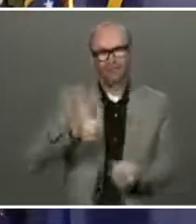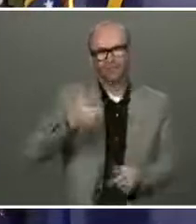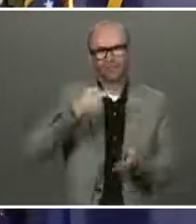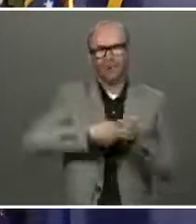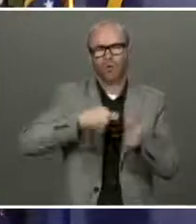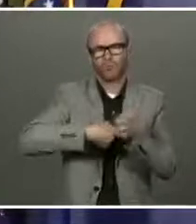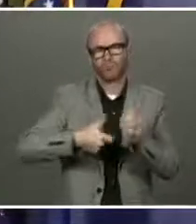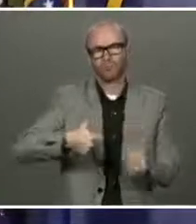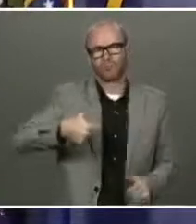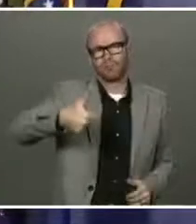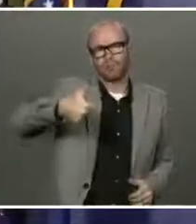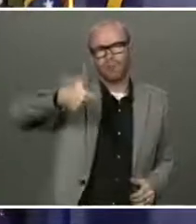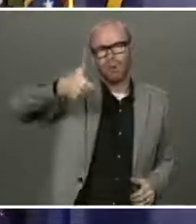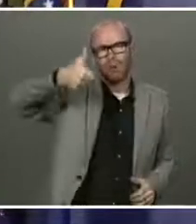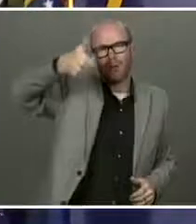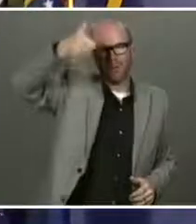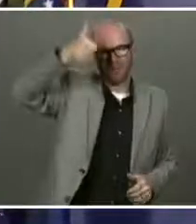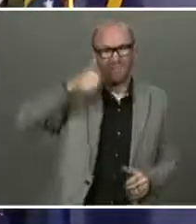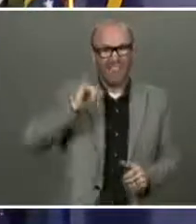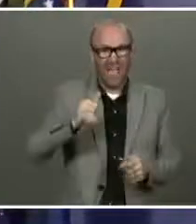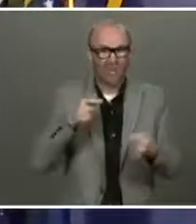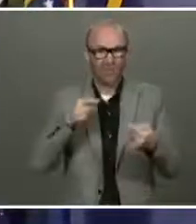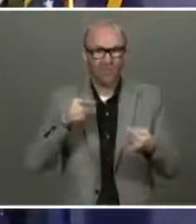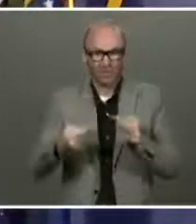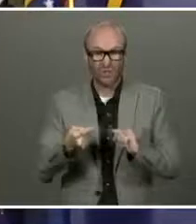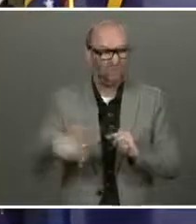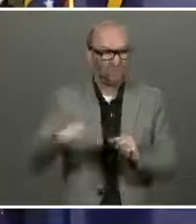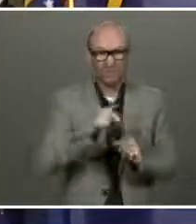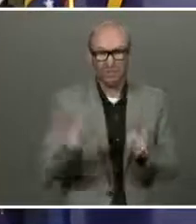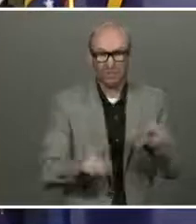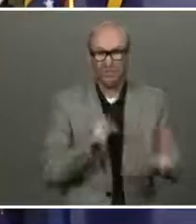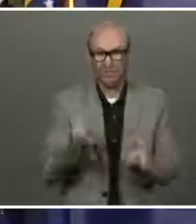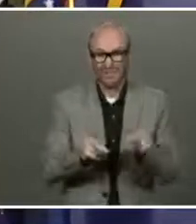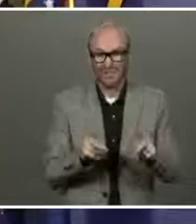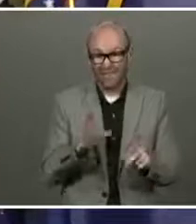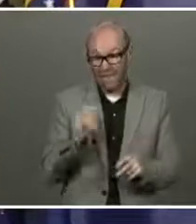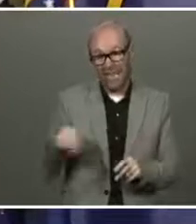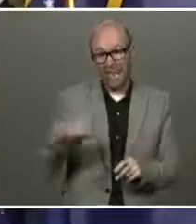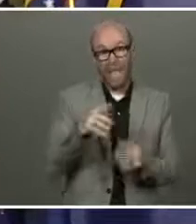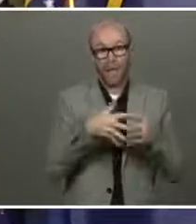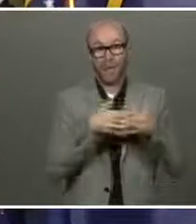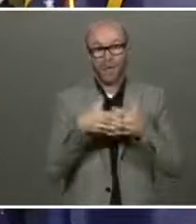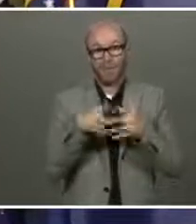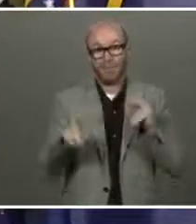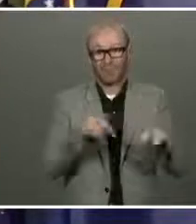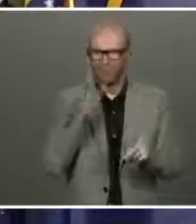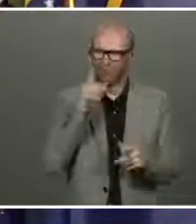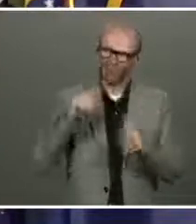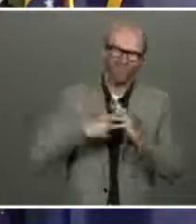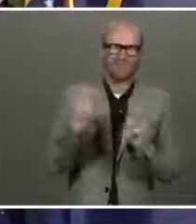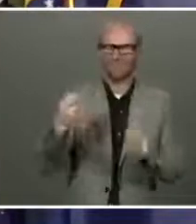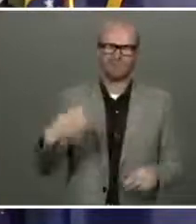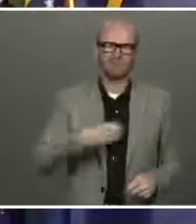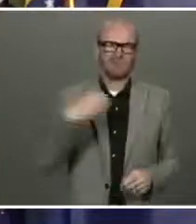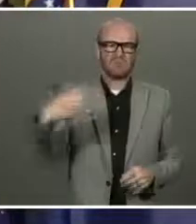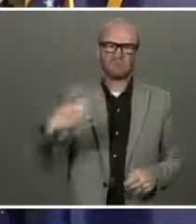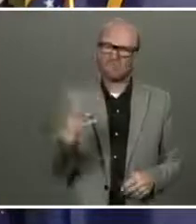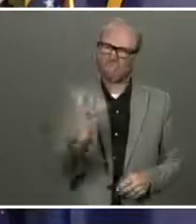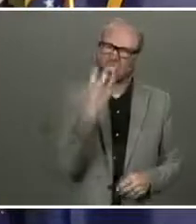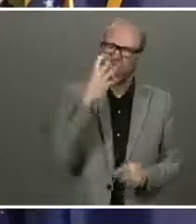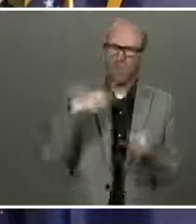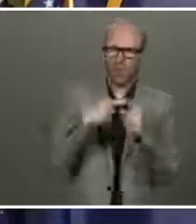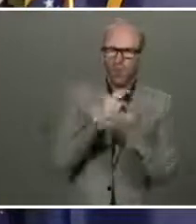hurt those that are struggling the most, and you're going to get a backlash, as we've seen in other places, to these new energies.